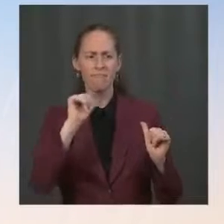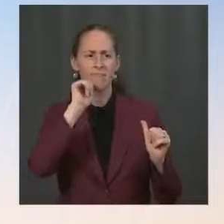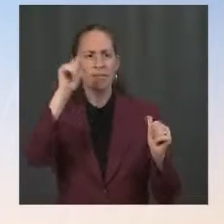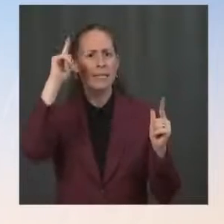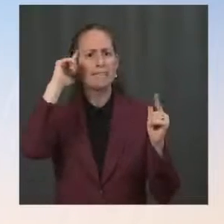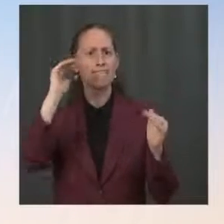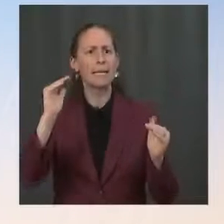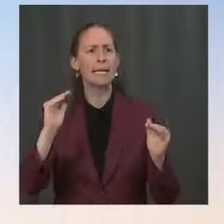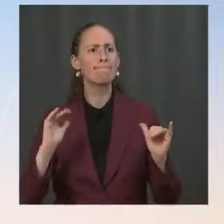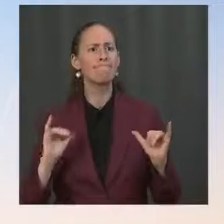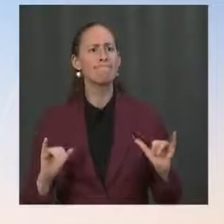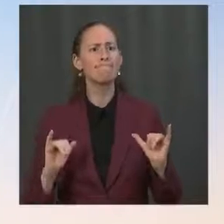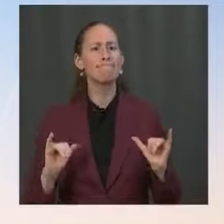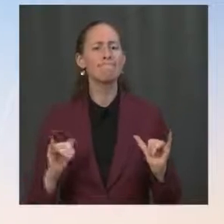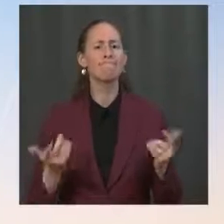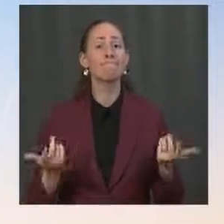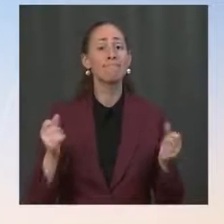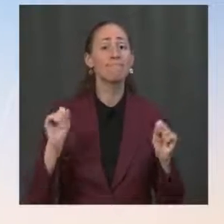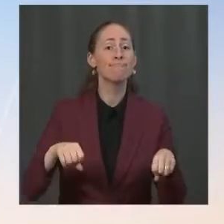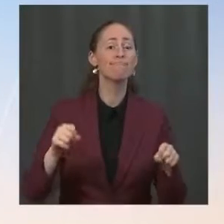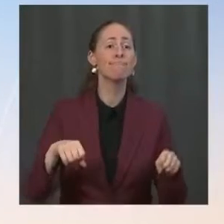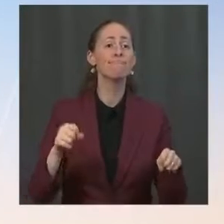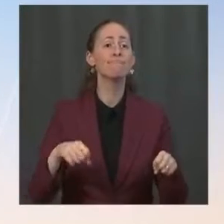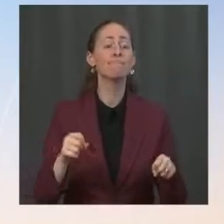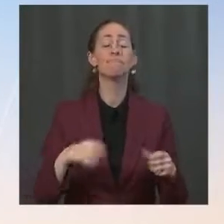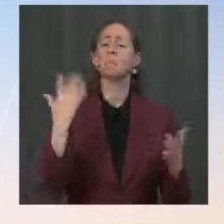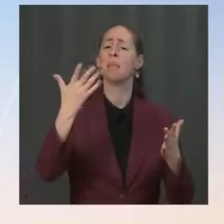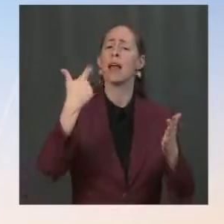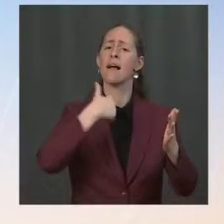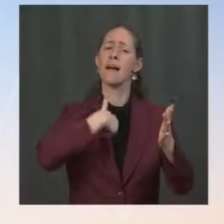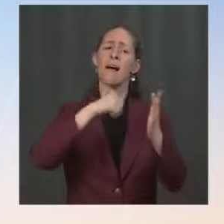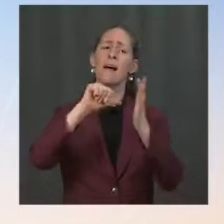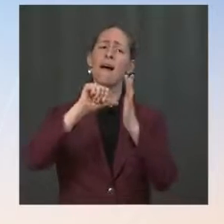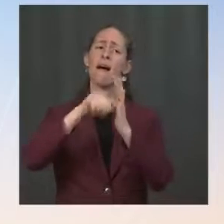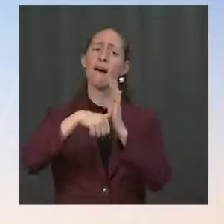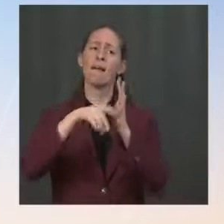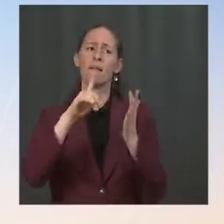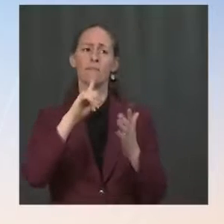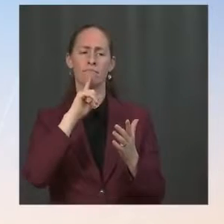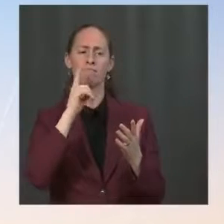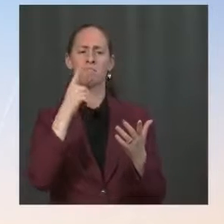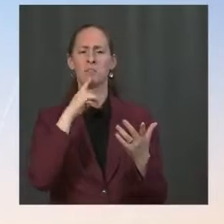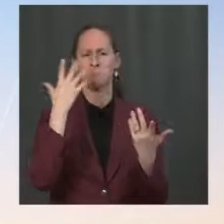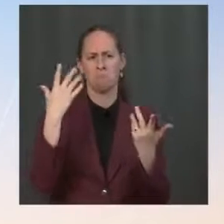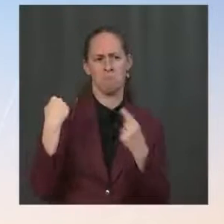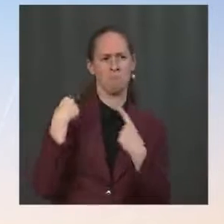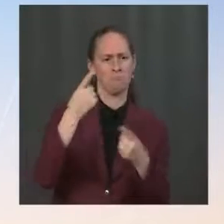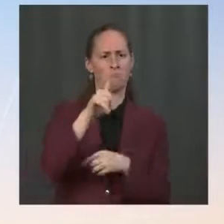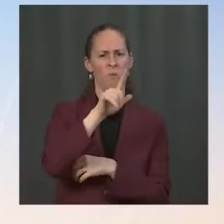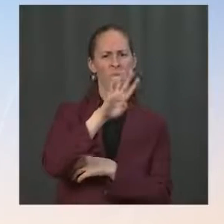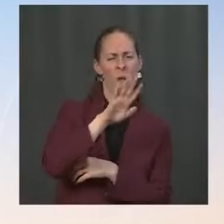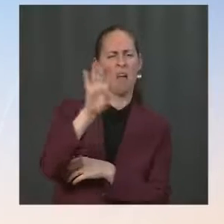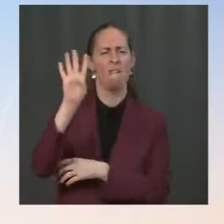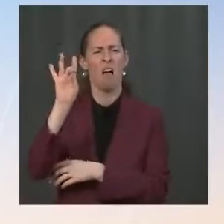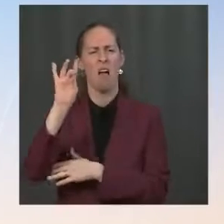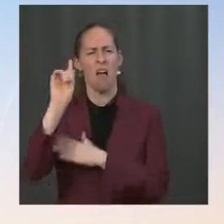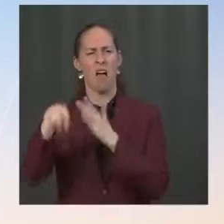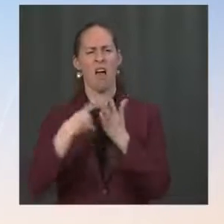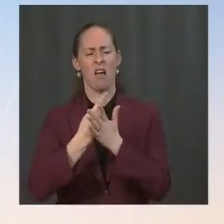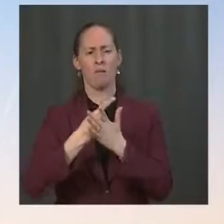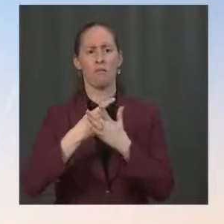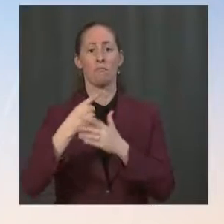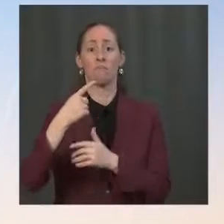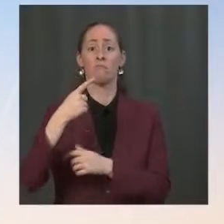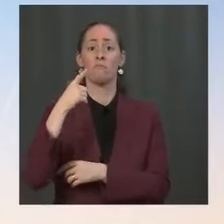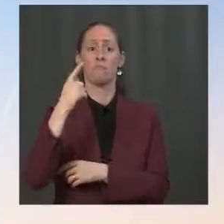true. What I will say and reiterate again is that within 24 to 48 hours, we had secured the airport, and since then we've evacuated more than